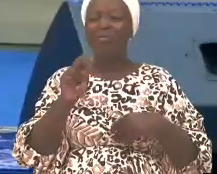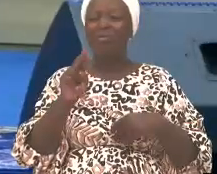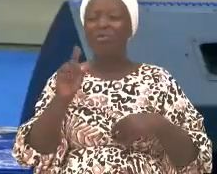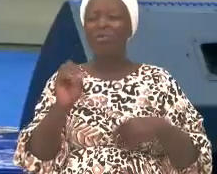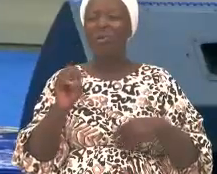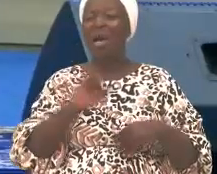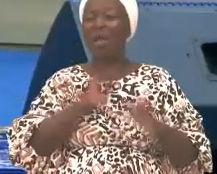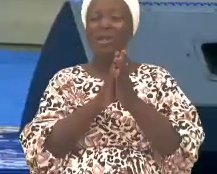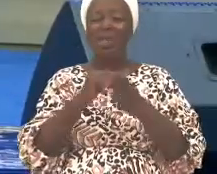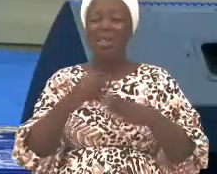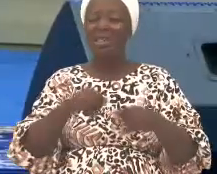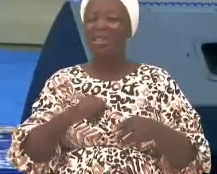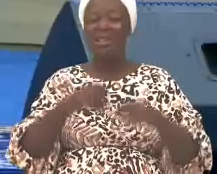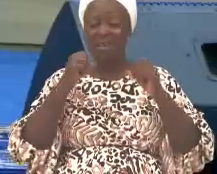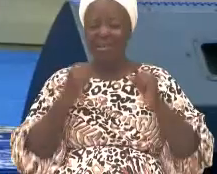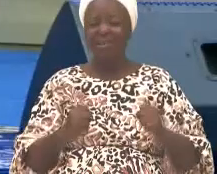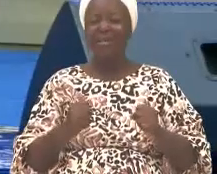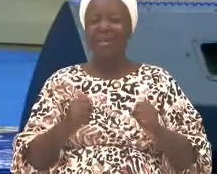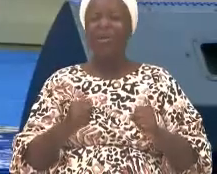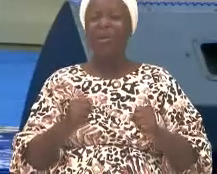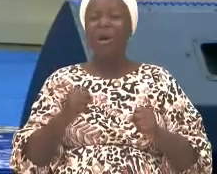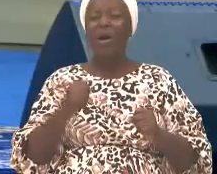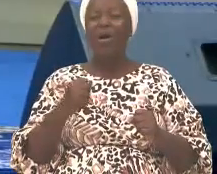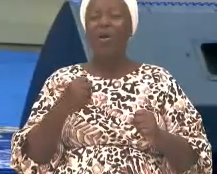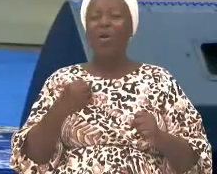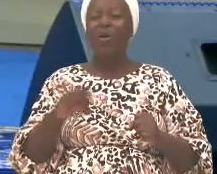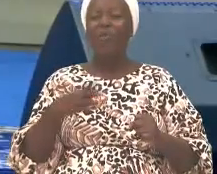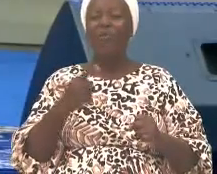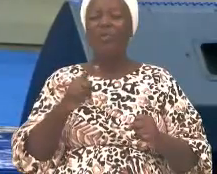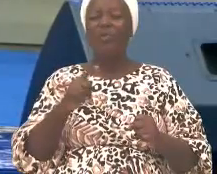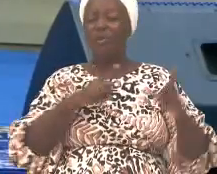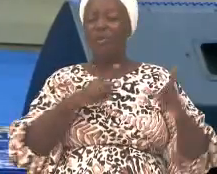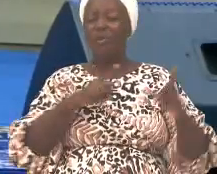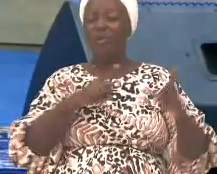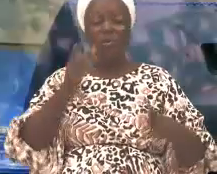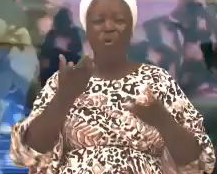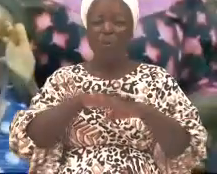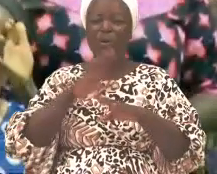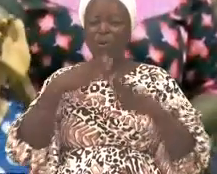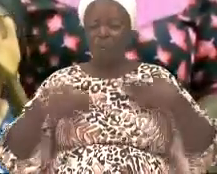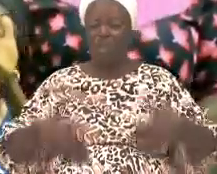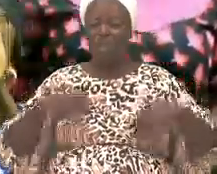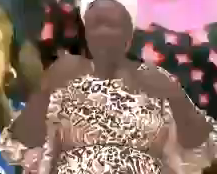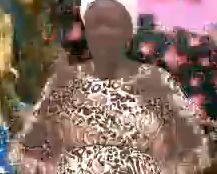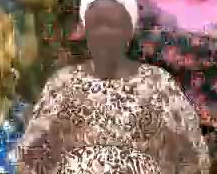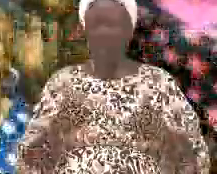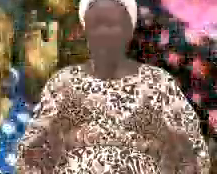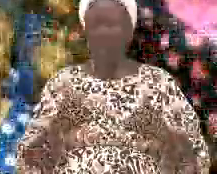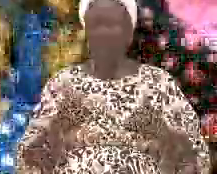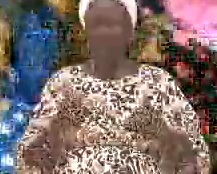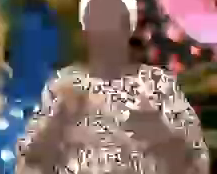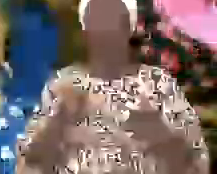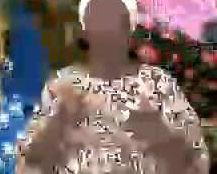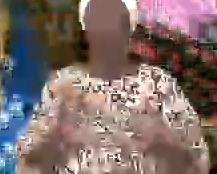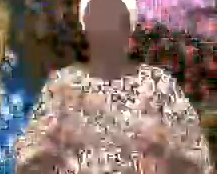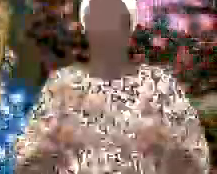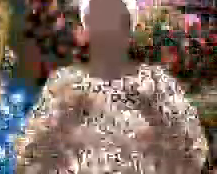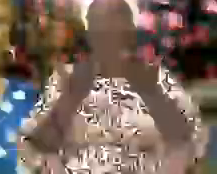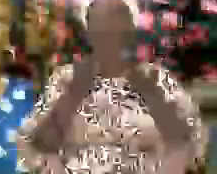definite dynamic power of the Lord will come upon your body now. Rise up and